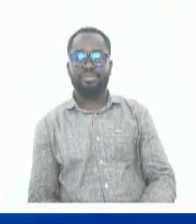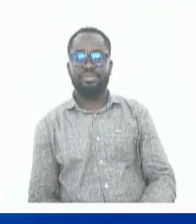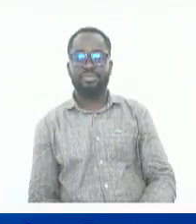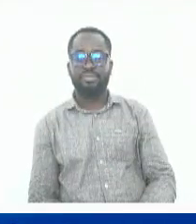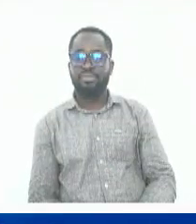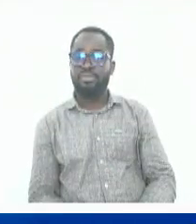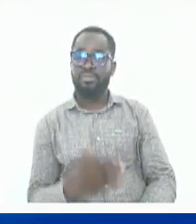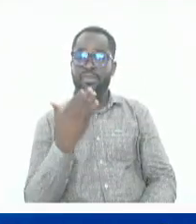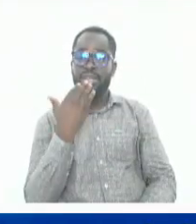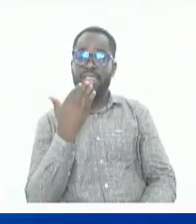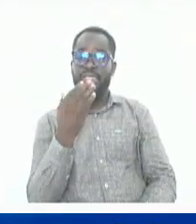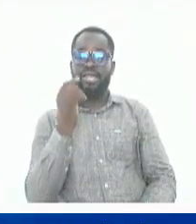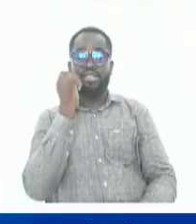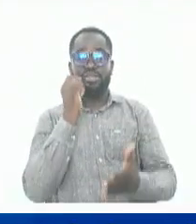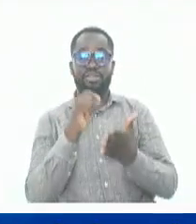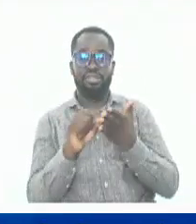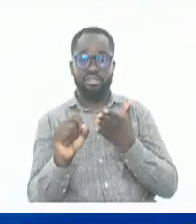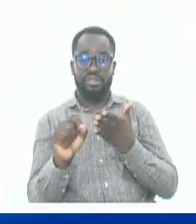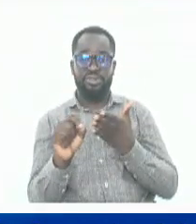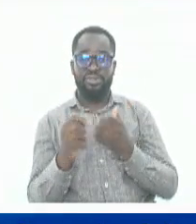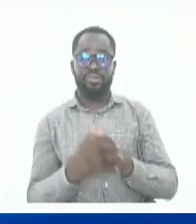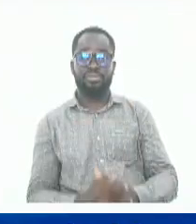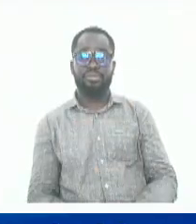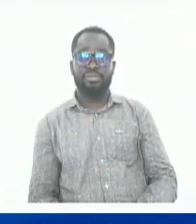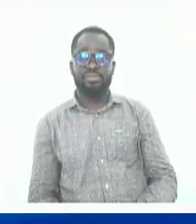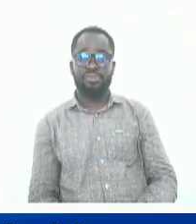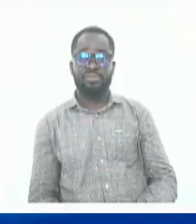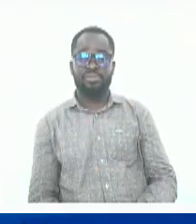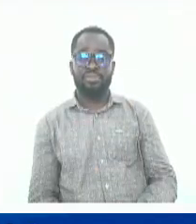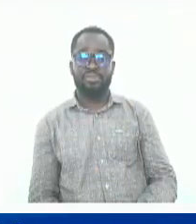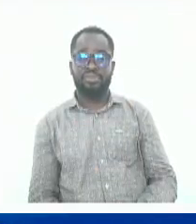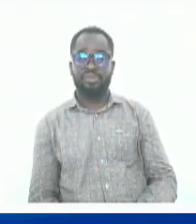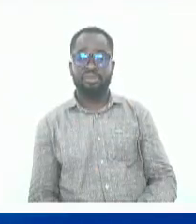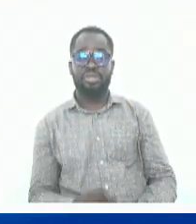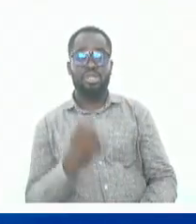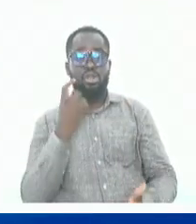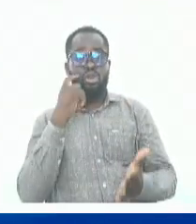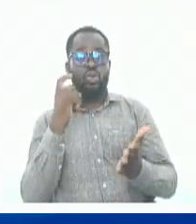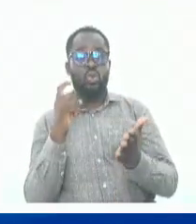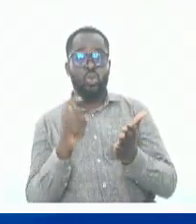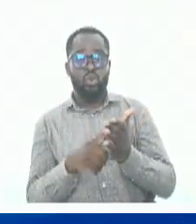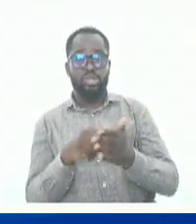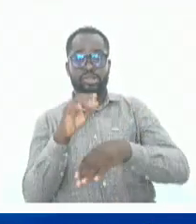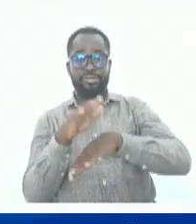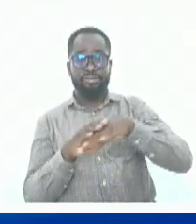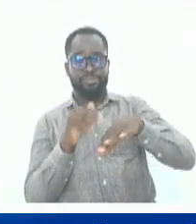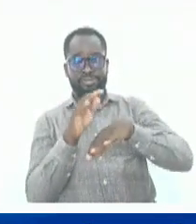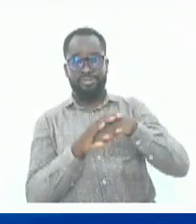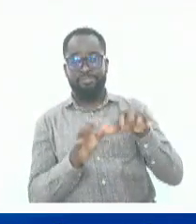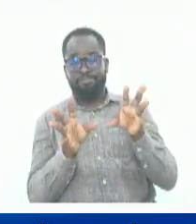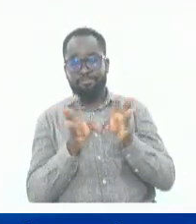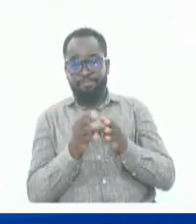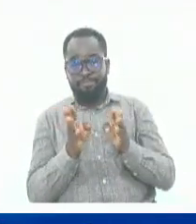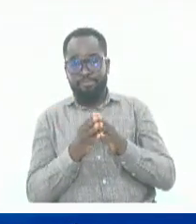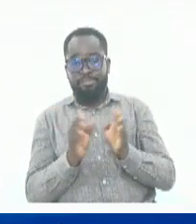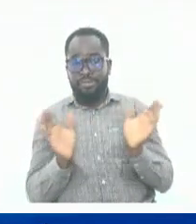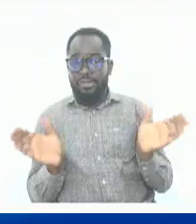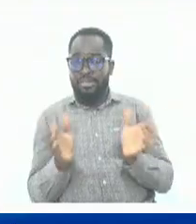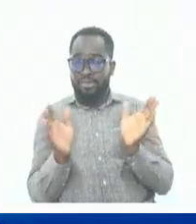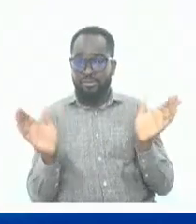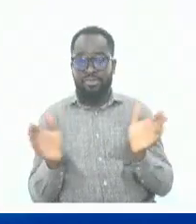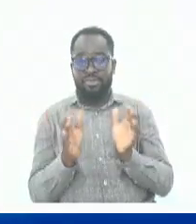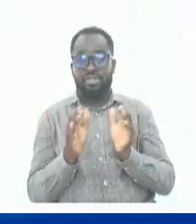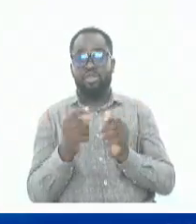Thank you very much, Madam Secretary. In the notice convening the meeting, unit holders were encouraged to send questions